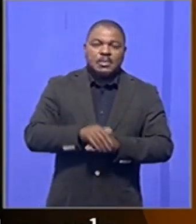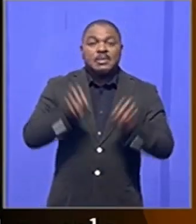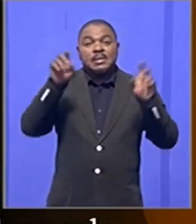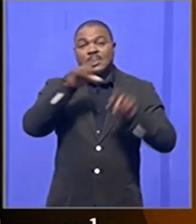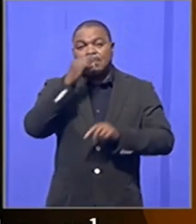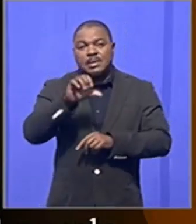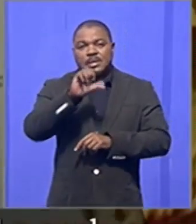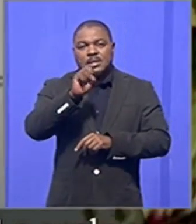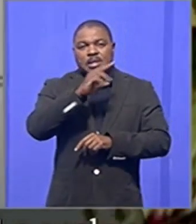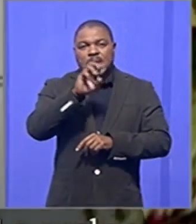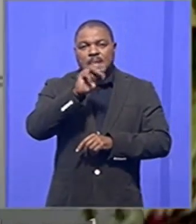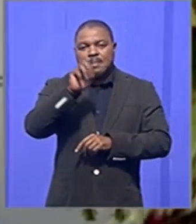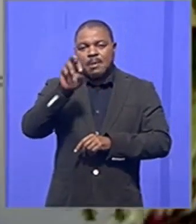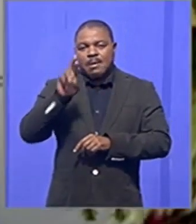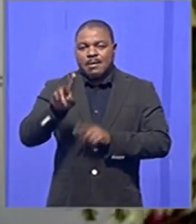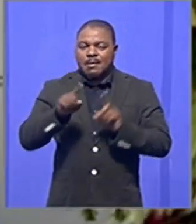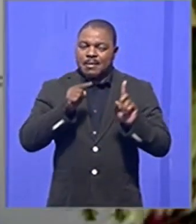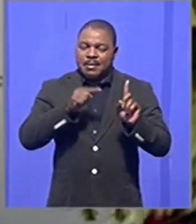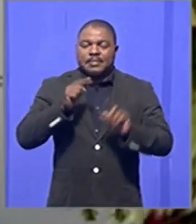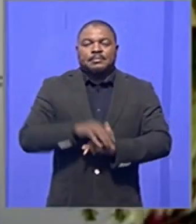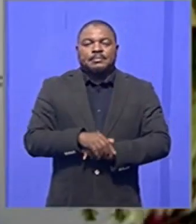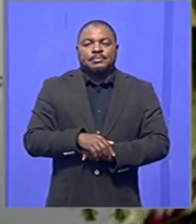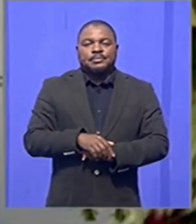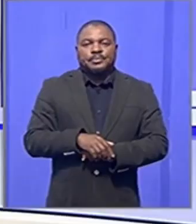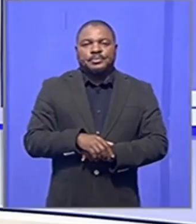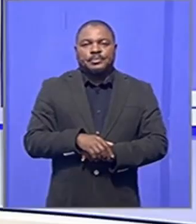ka la Screamer.